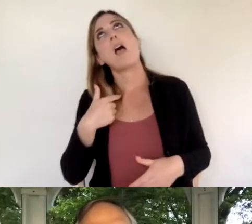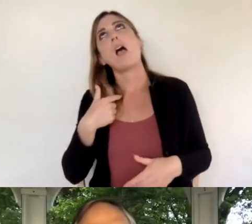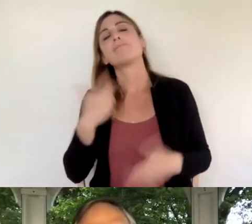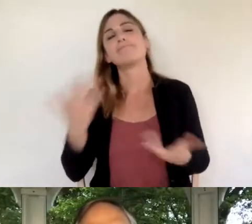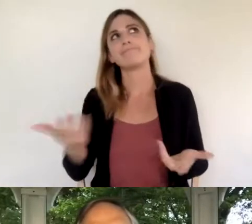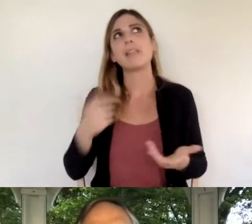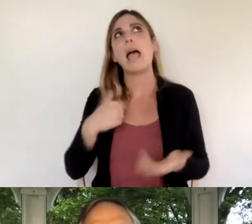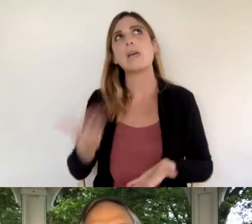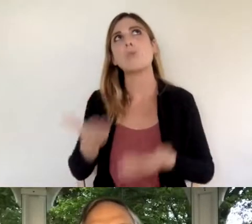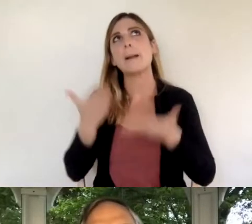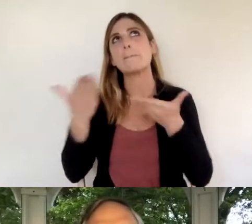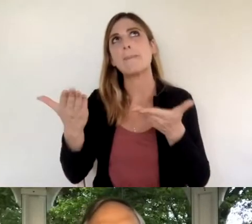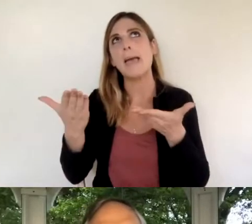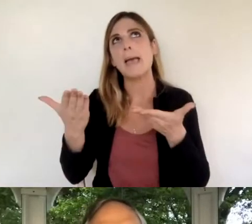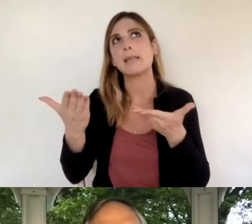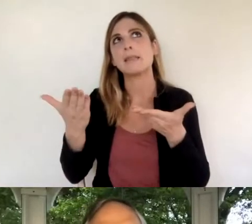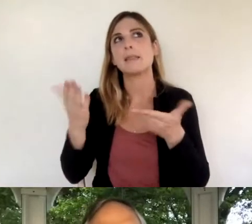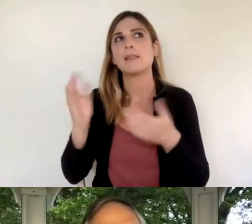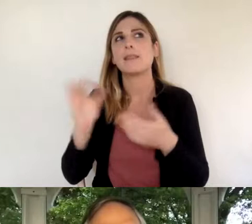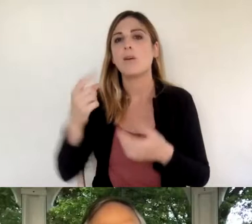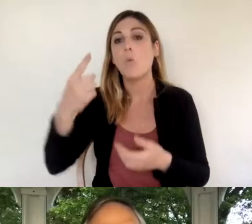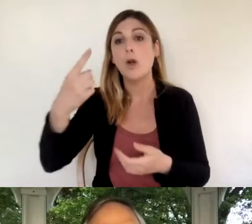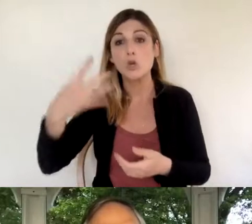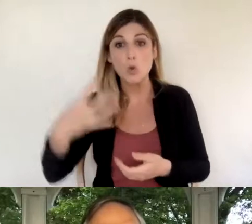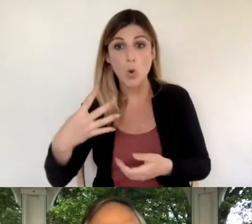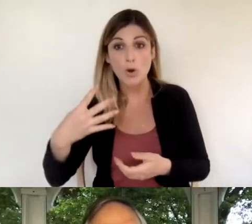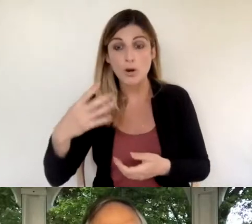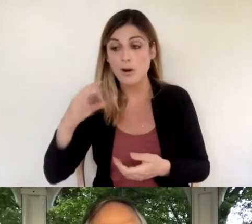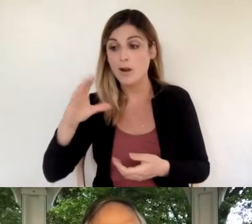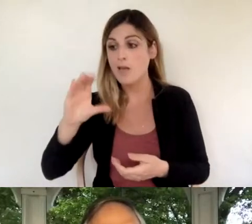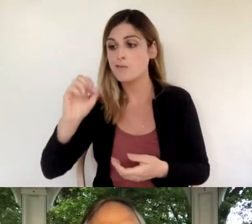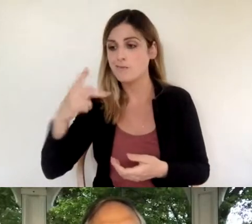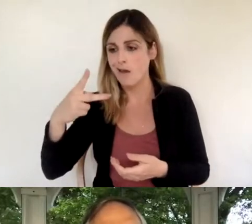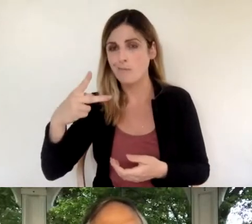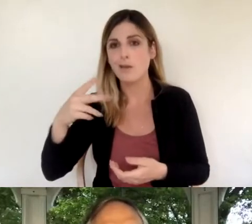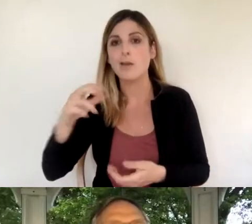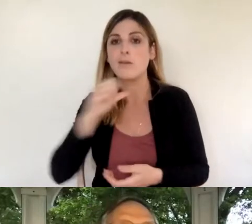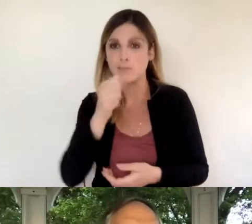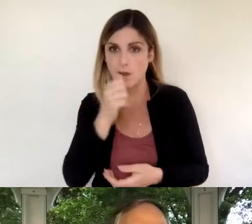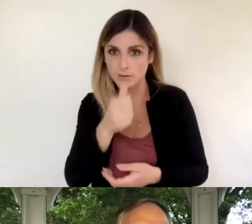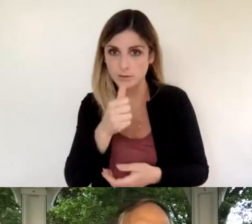So I would recommend like a quarter cup of nuts per day. That's an ounce. That's a serving.